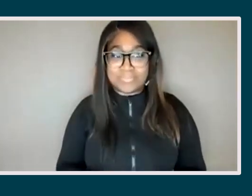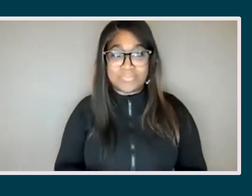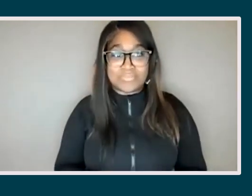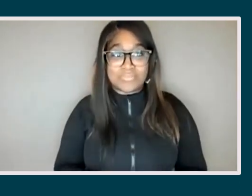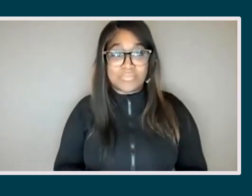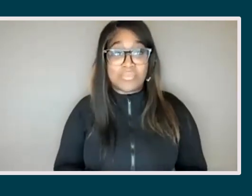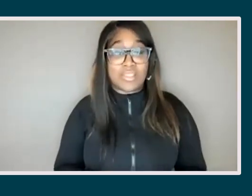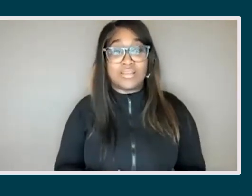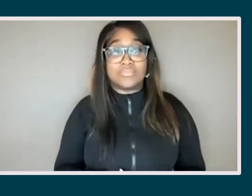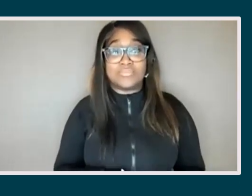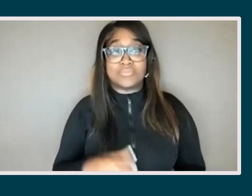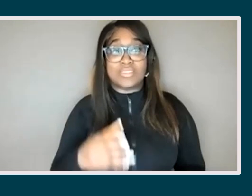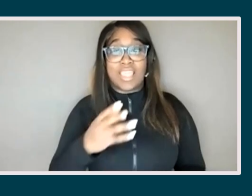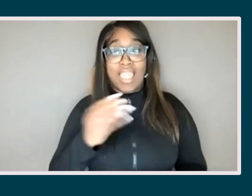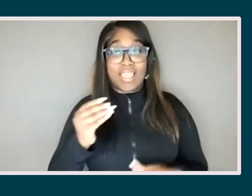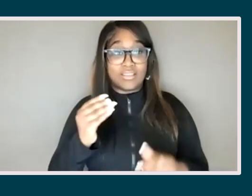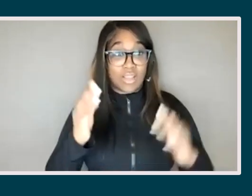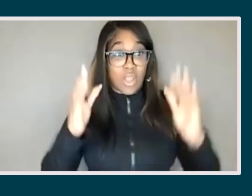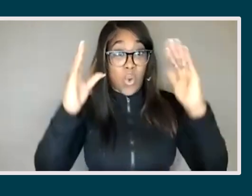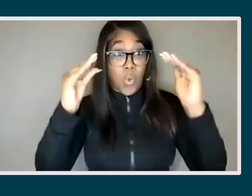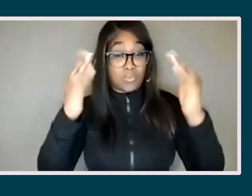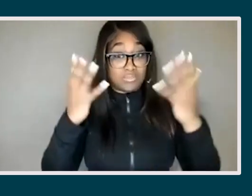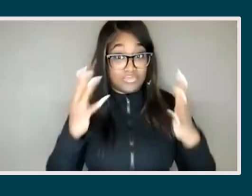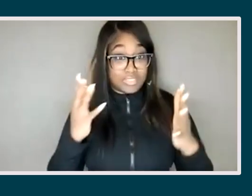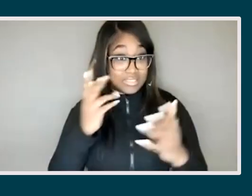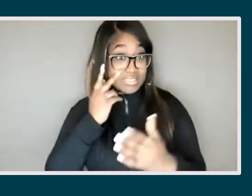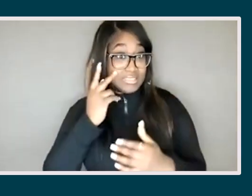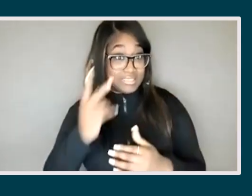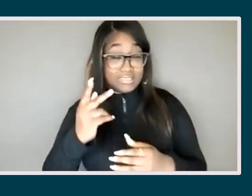hope is seen within the Buddhist teachings as